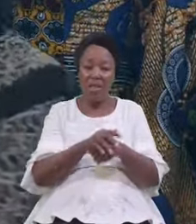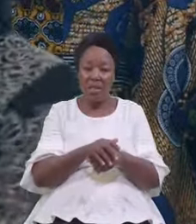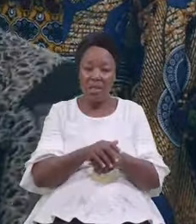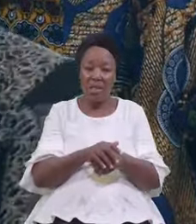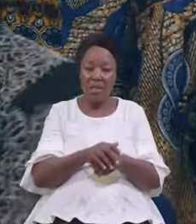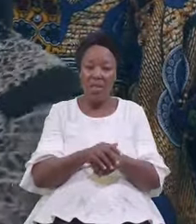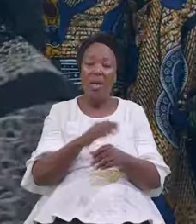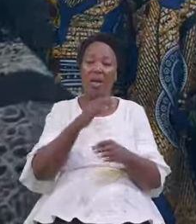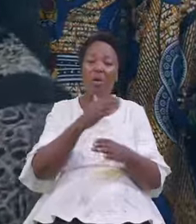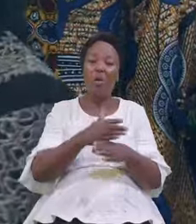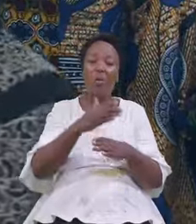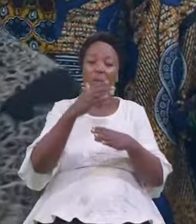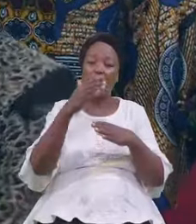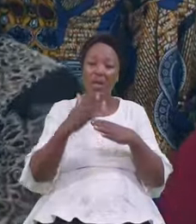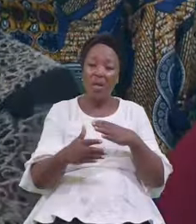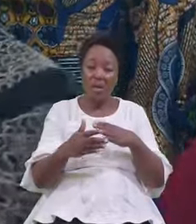total,